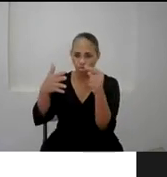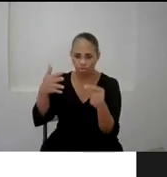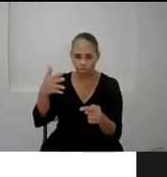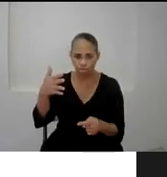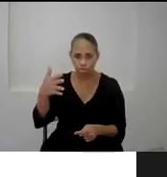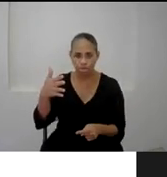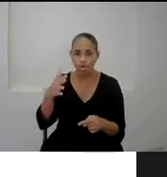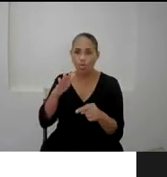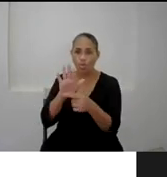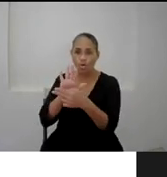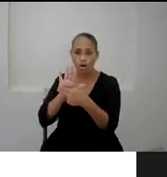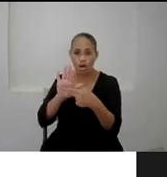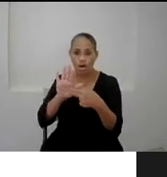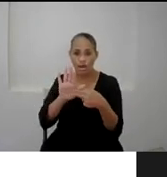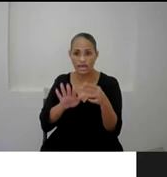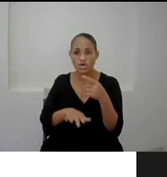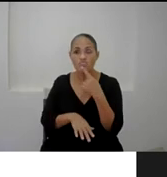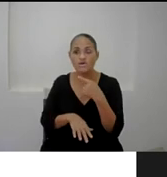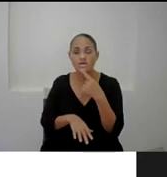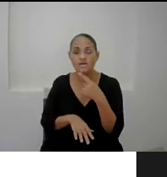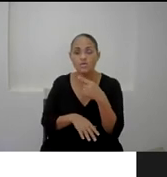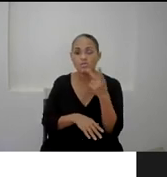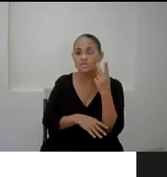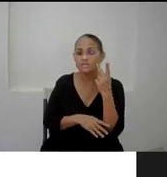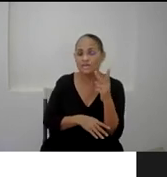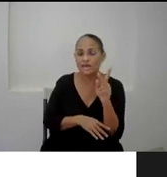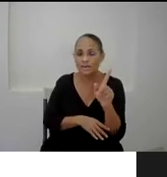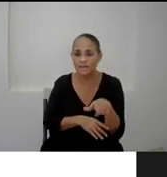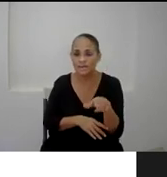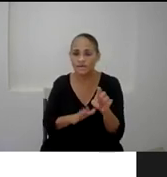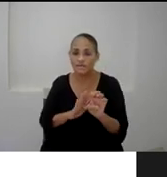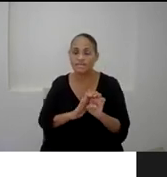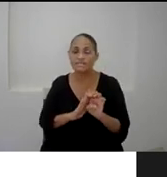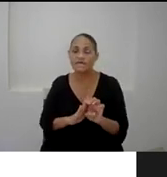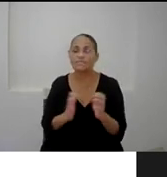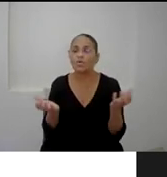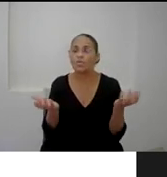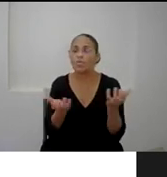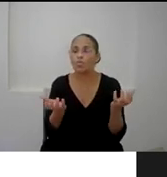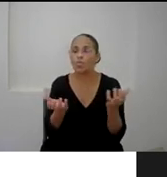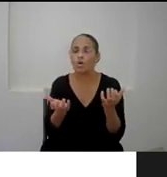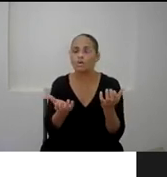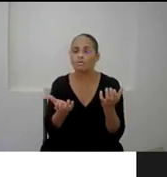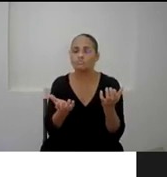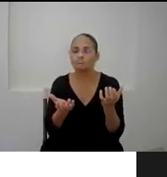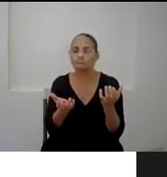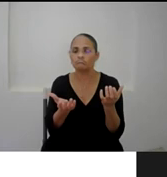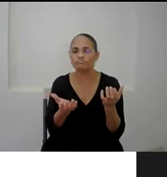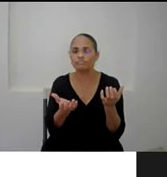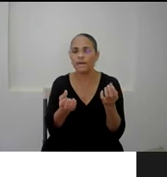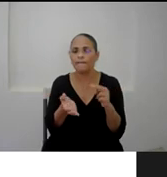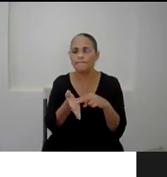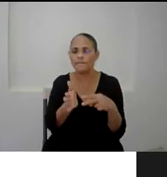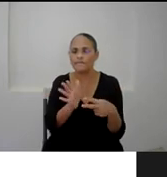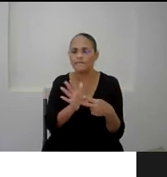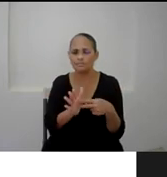will look at in a minute, just to give you an example of what it looks like. But it basically